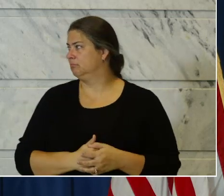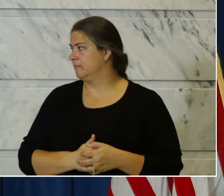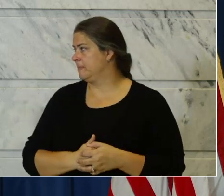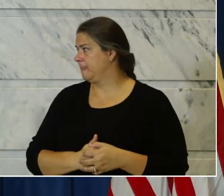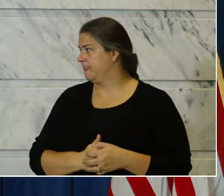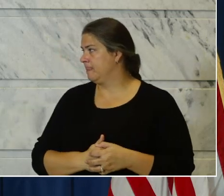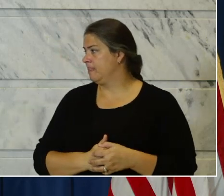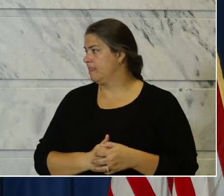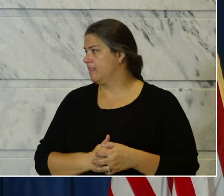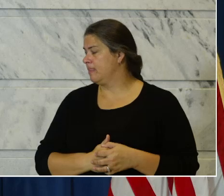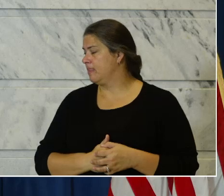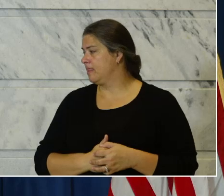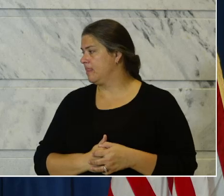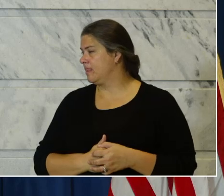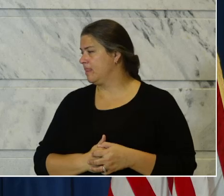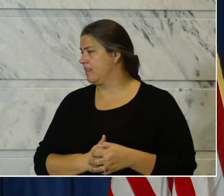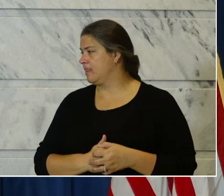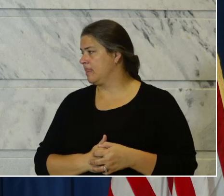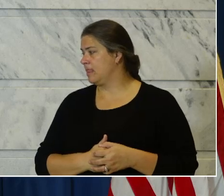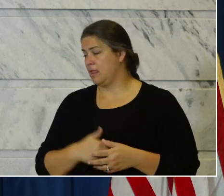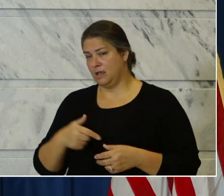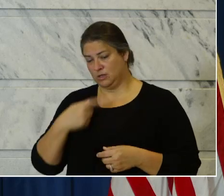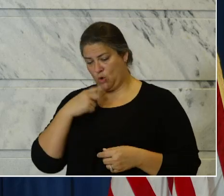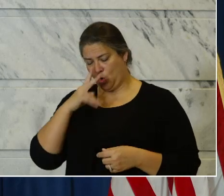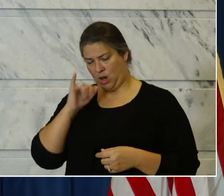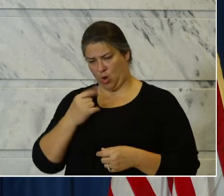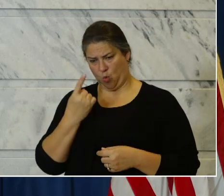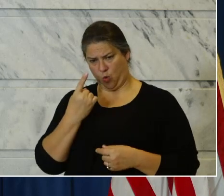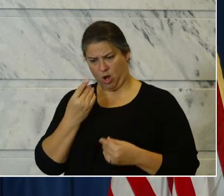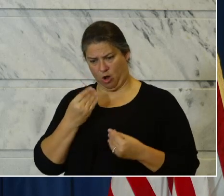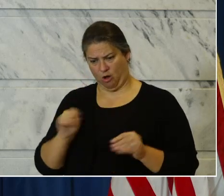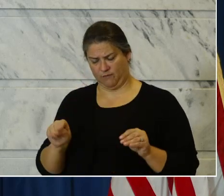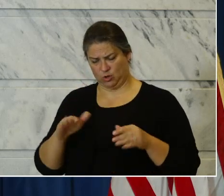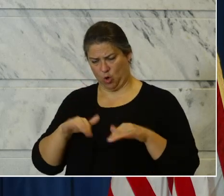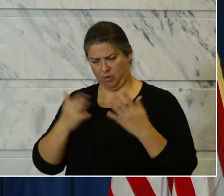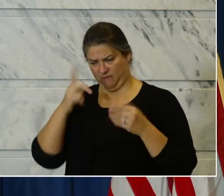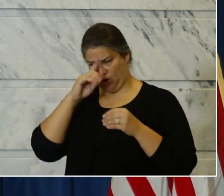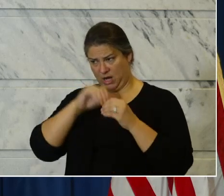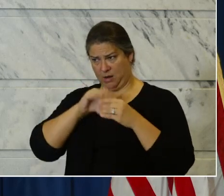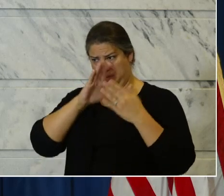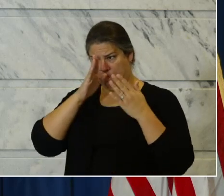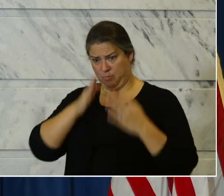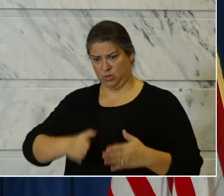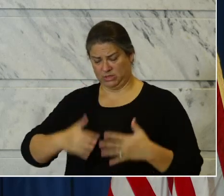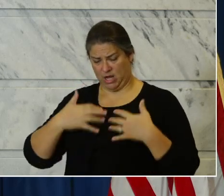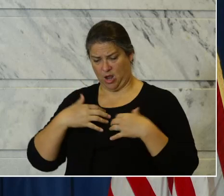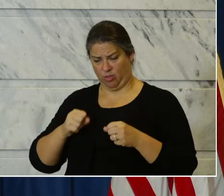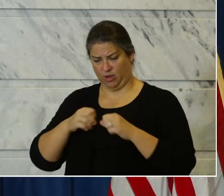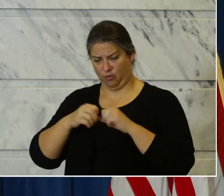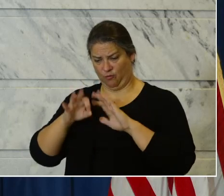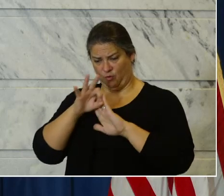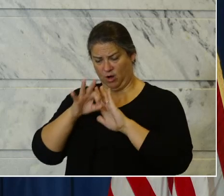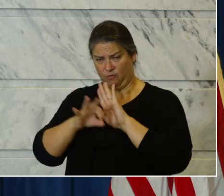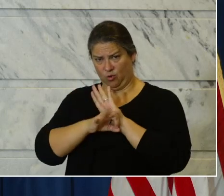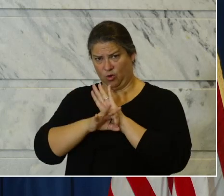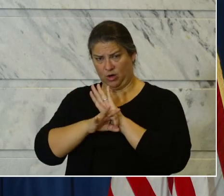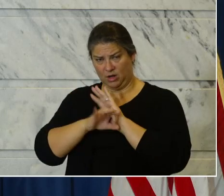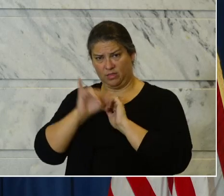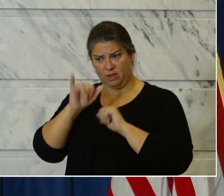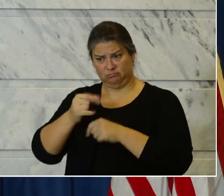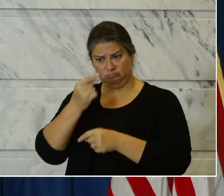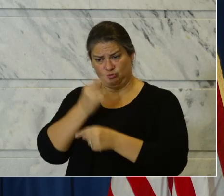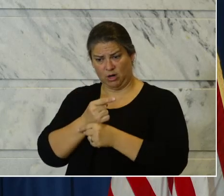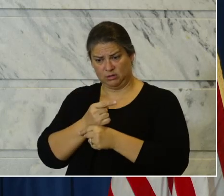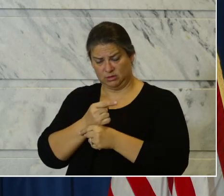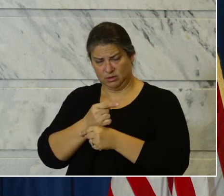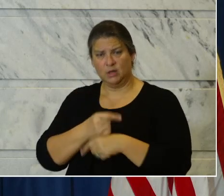And it said, it looks like there's only one office open for in-person help, which is in Frankfurt, and everything is booked through the end of the year. Is that